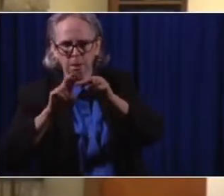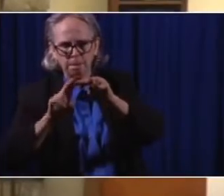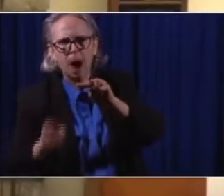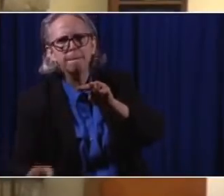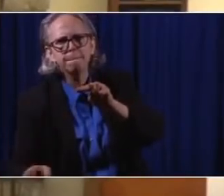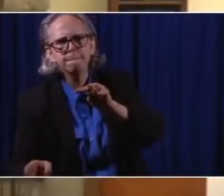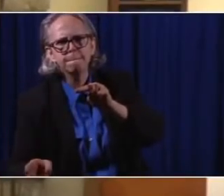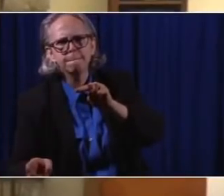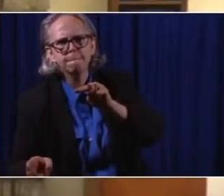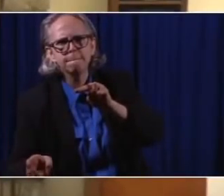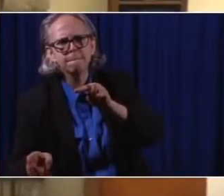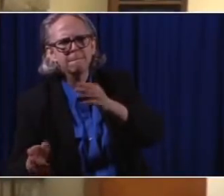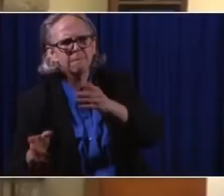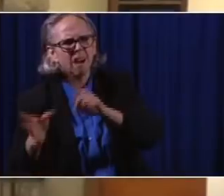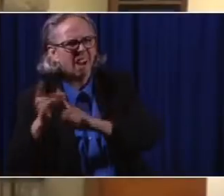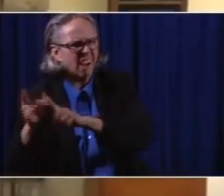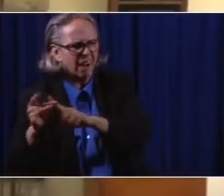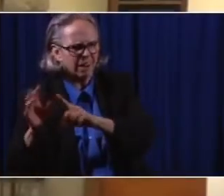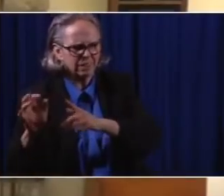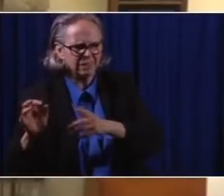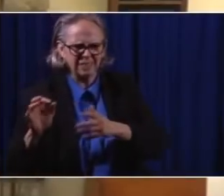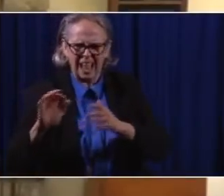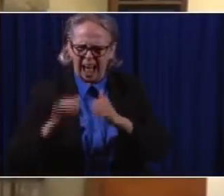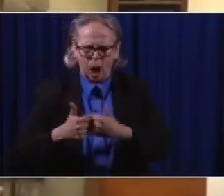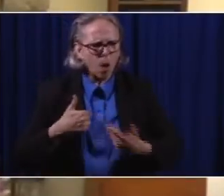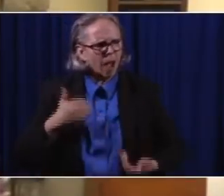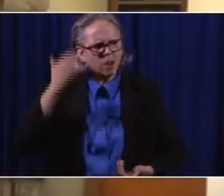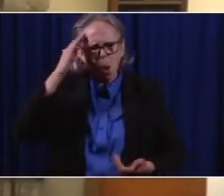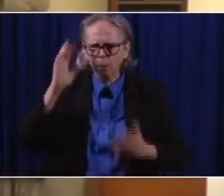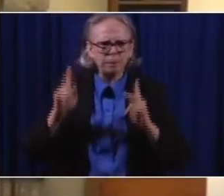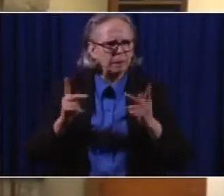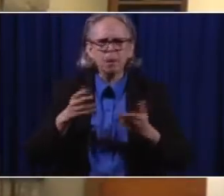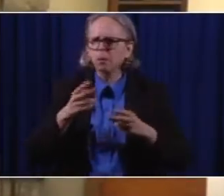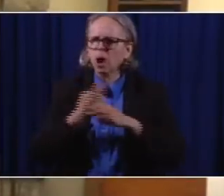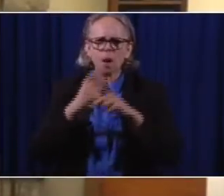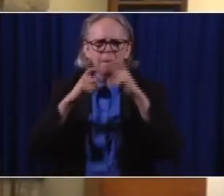eyeballing it. This is people out looking. This is what mayors are telling me. This is what